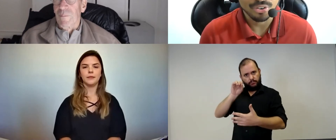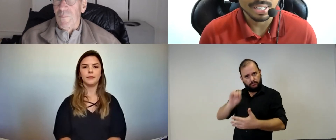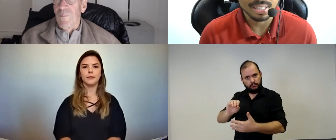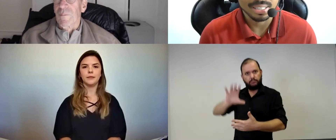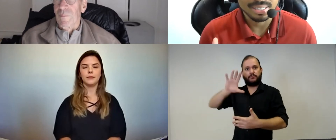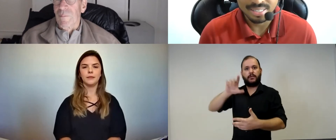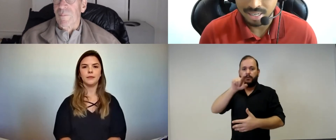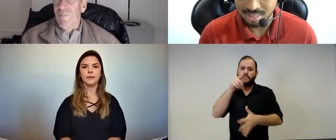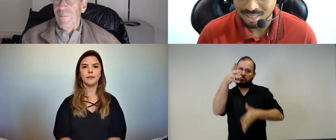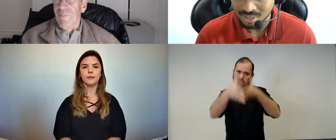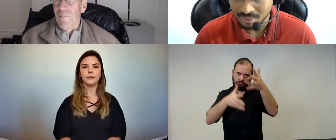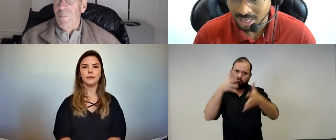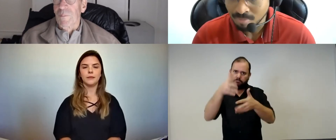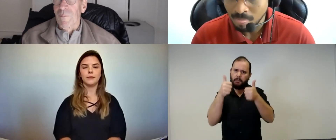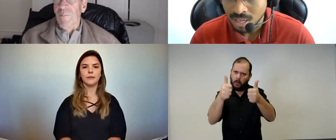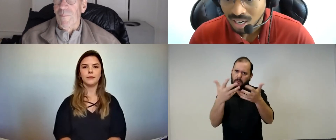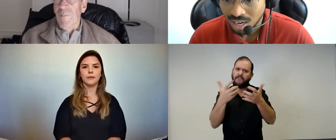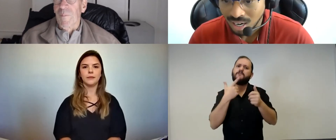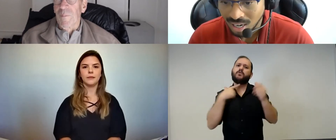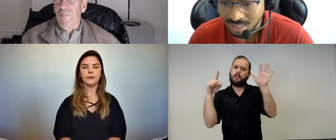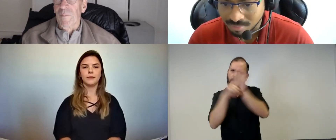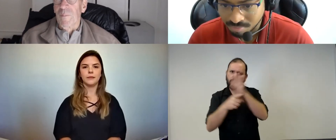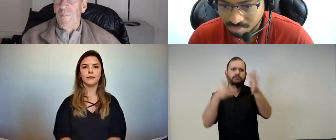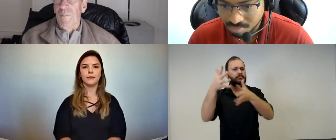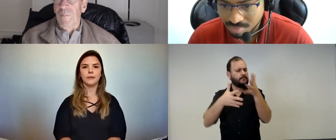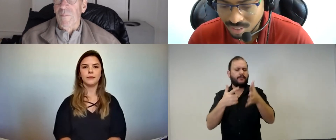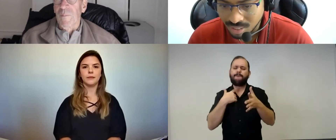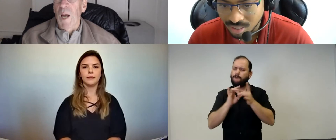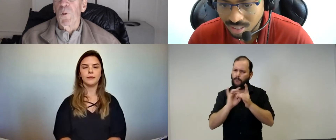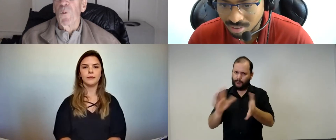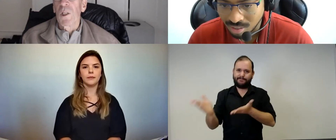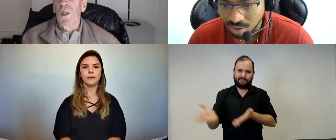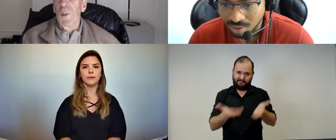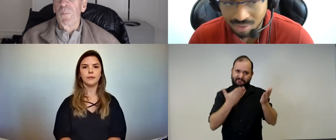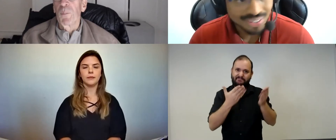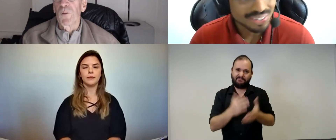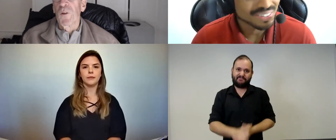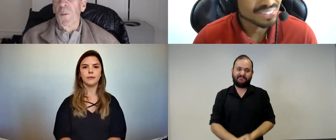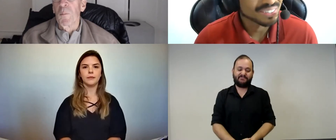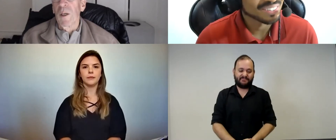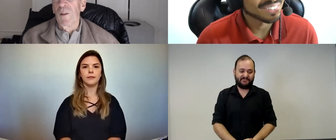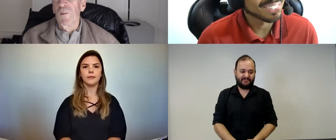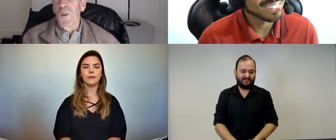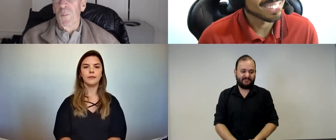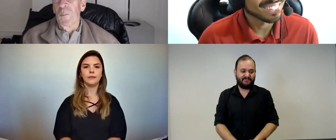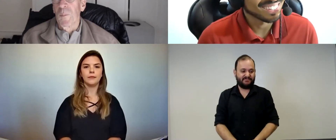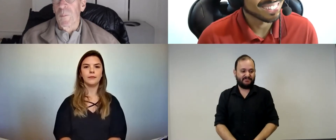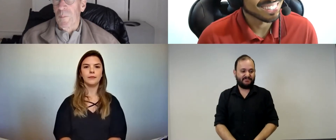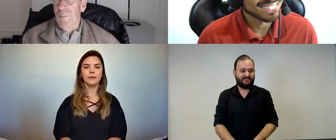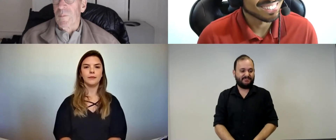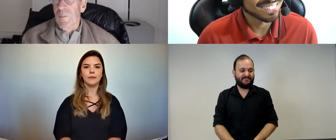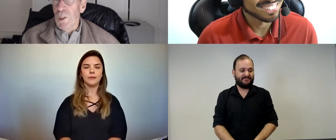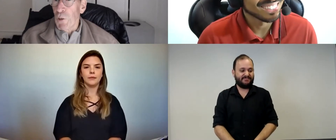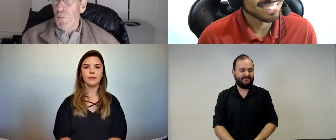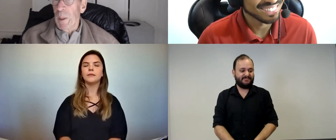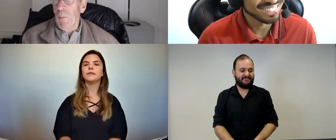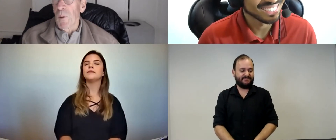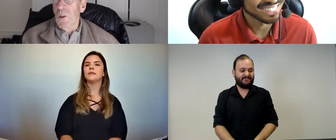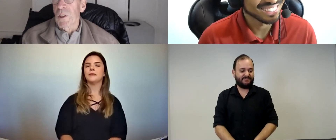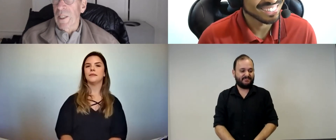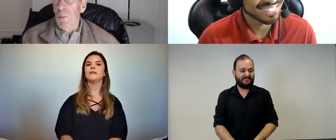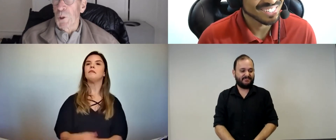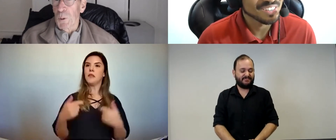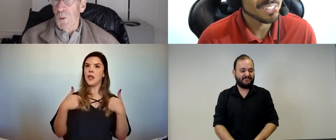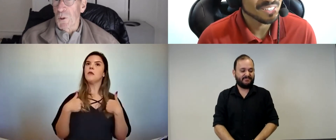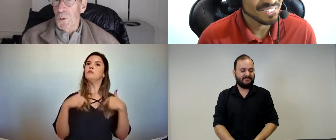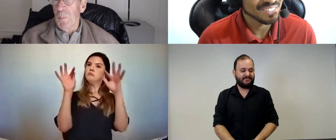questions directly in sign. Okay. I would welcome input from deaf people or